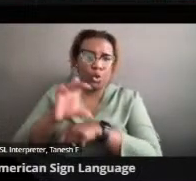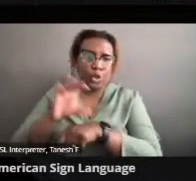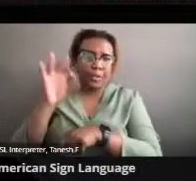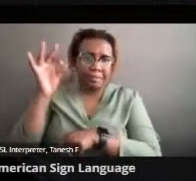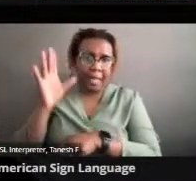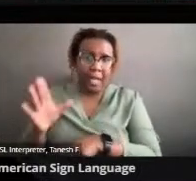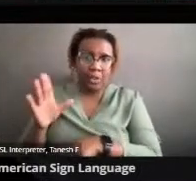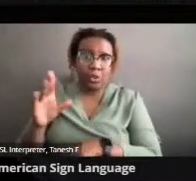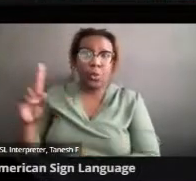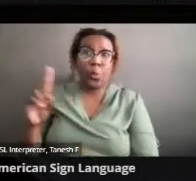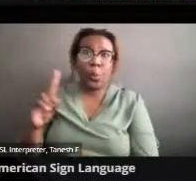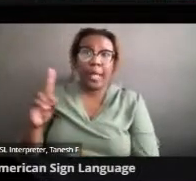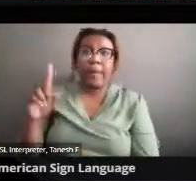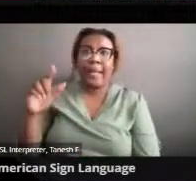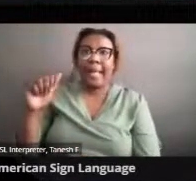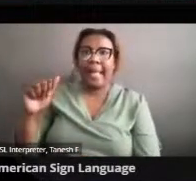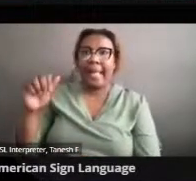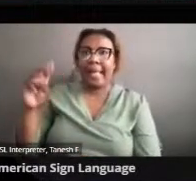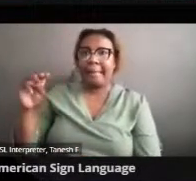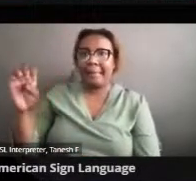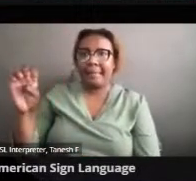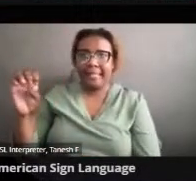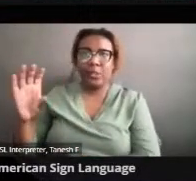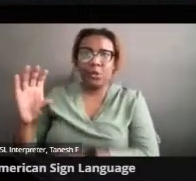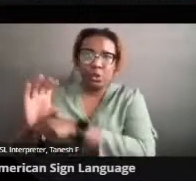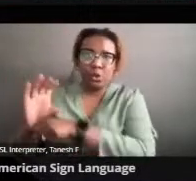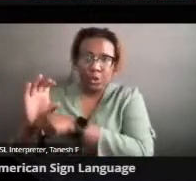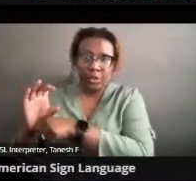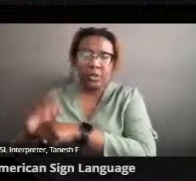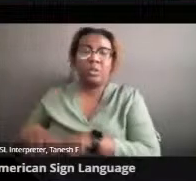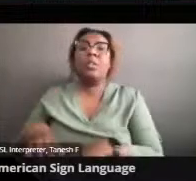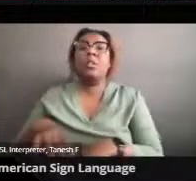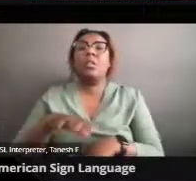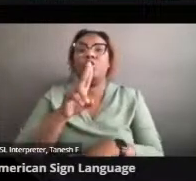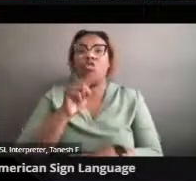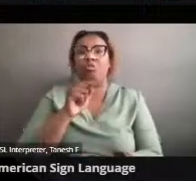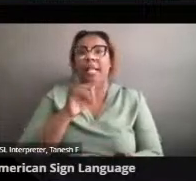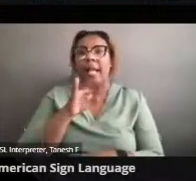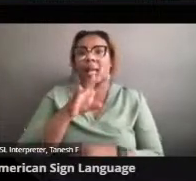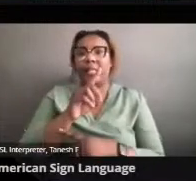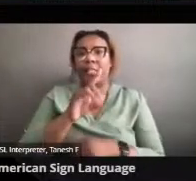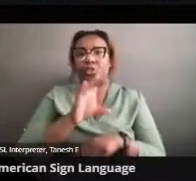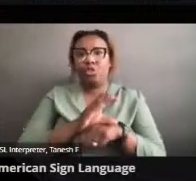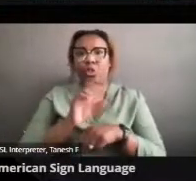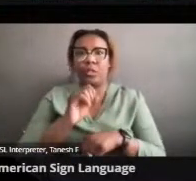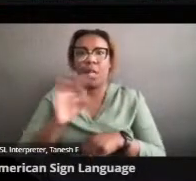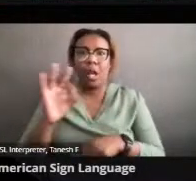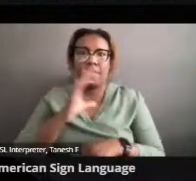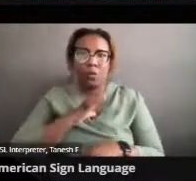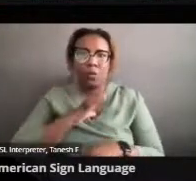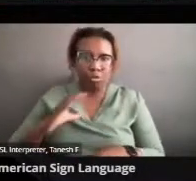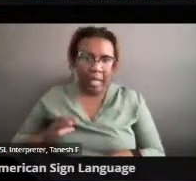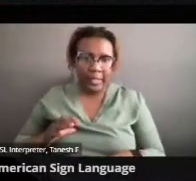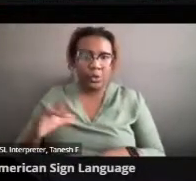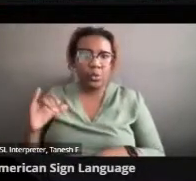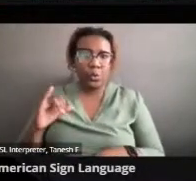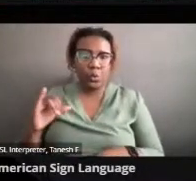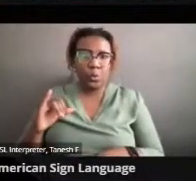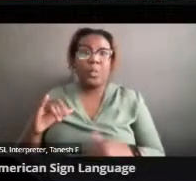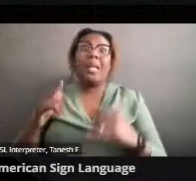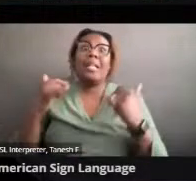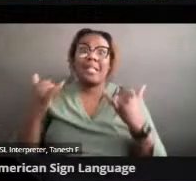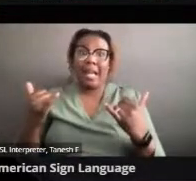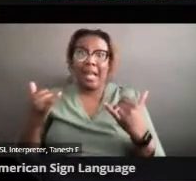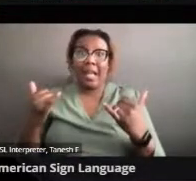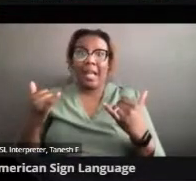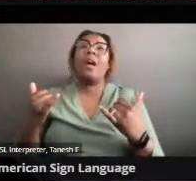Episcopal Church and the United Church of Christ prior to accepting a call as Associate General Minister and Vice President of the United Church of Christ